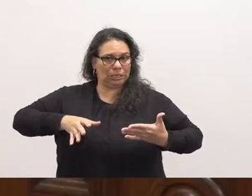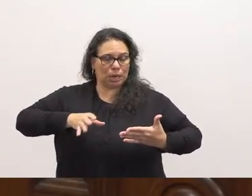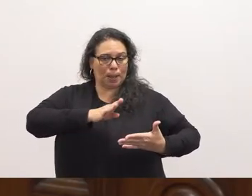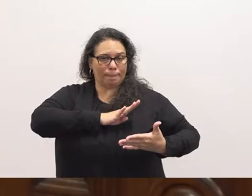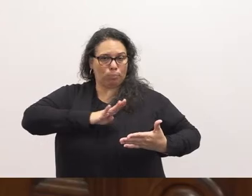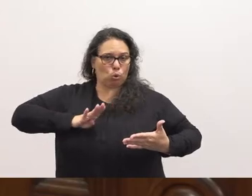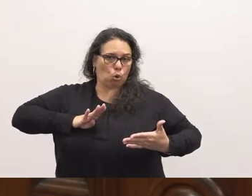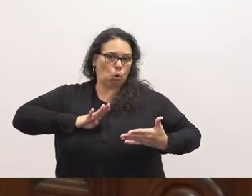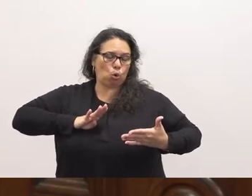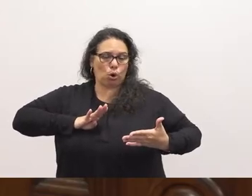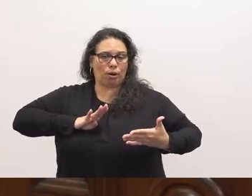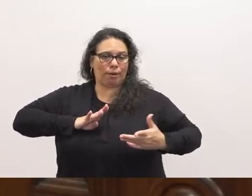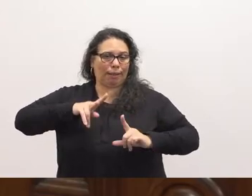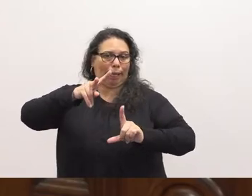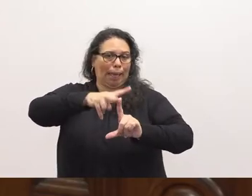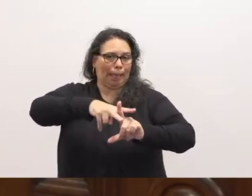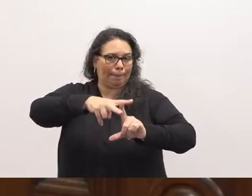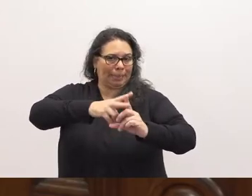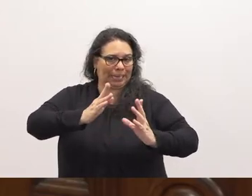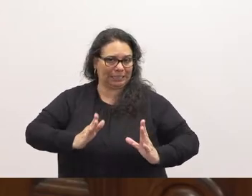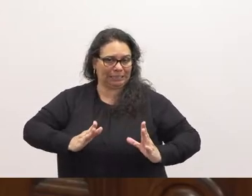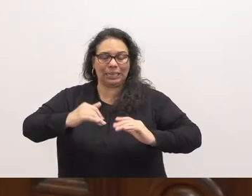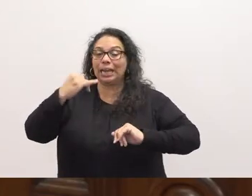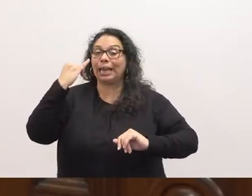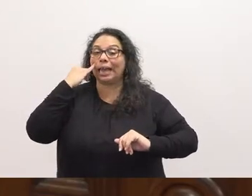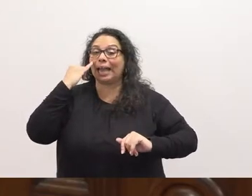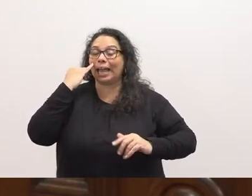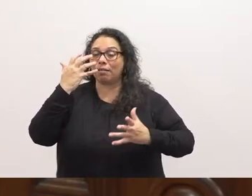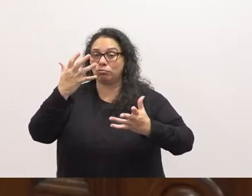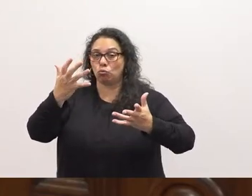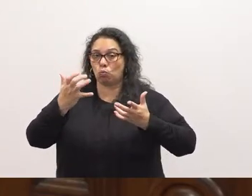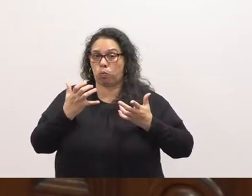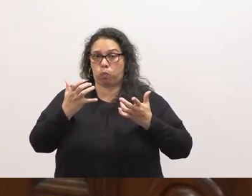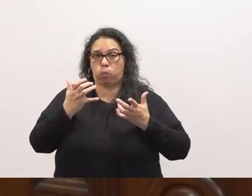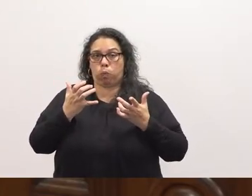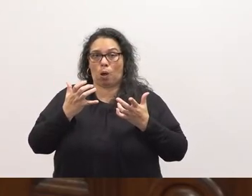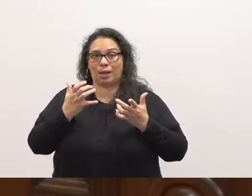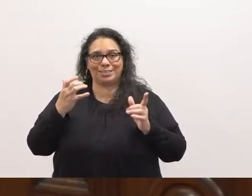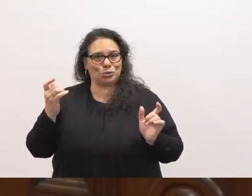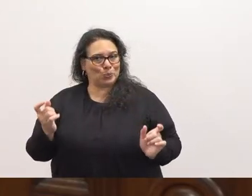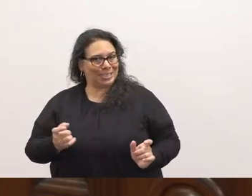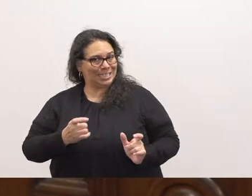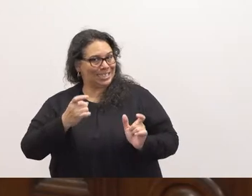board member applicants, if you'd like to go and